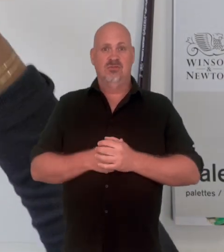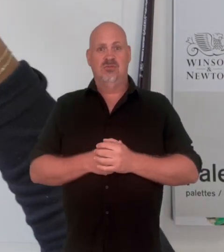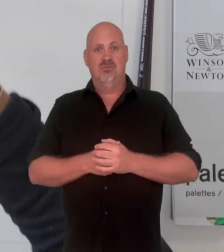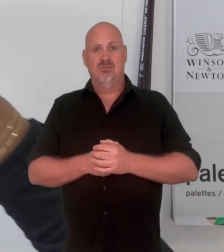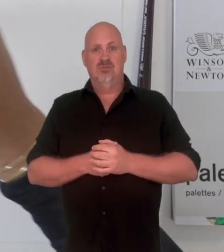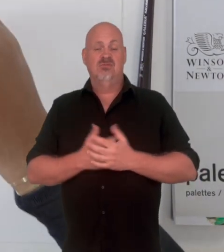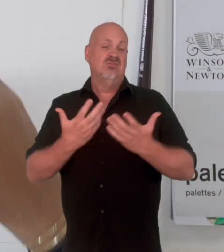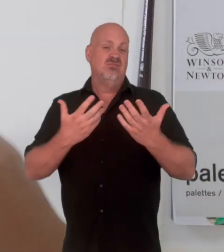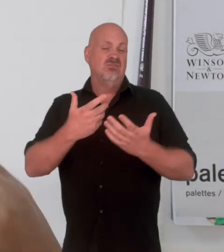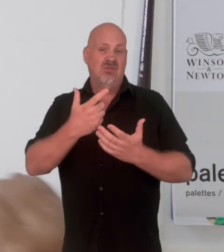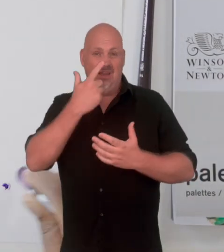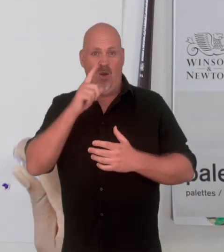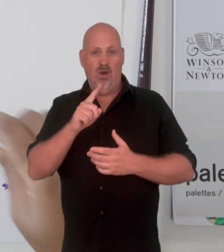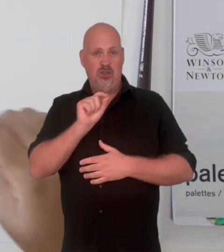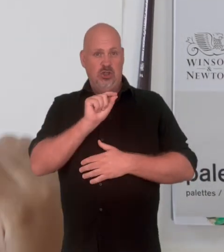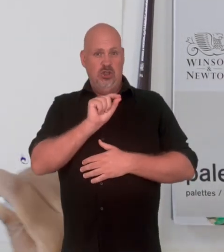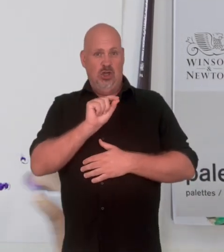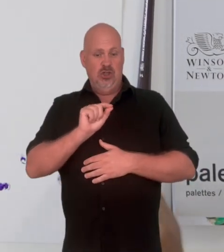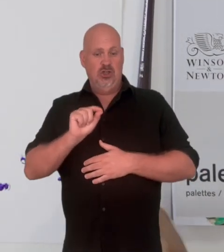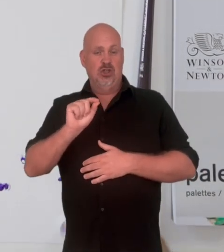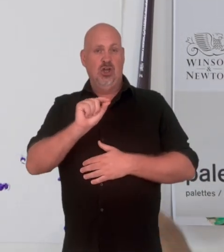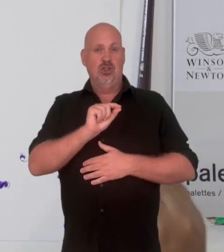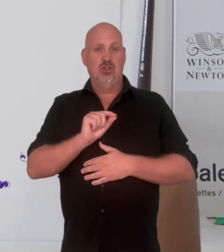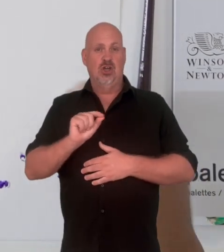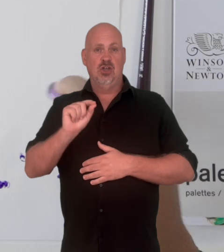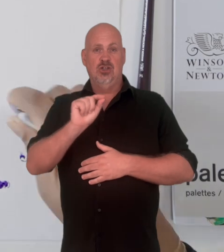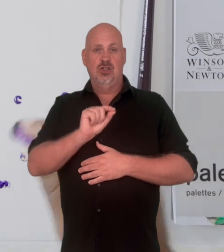randomly. Just in whatever